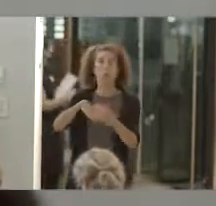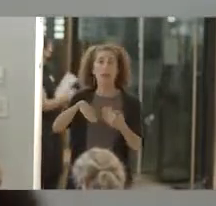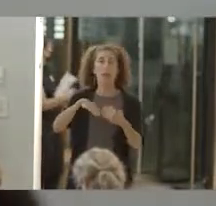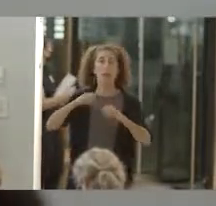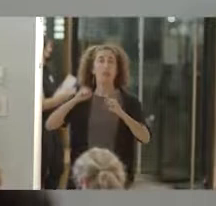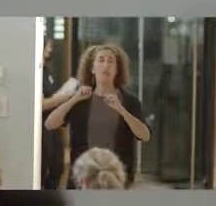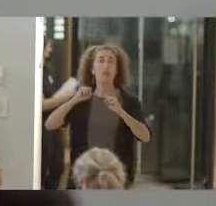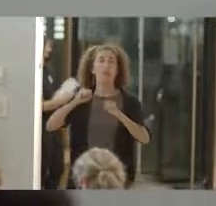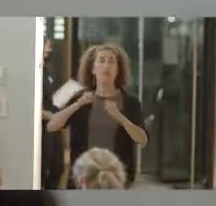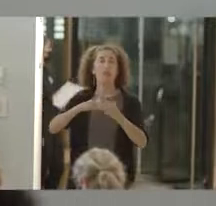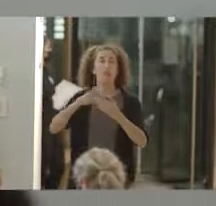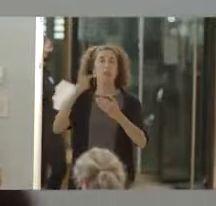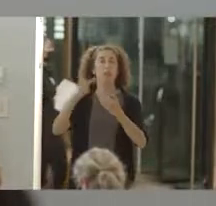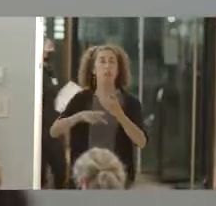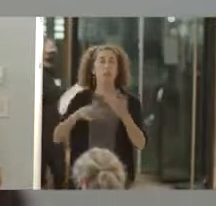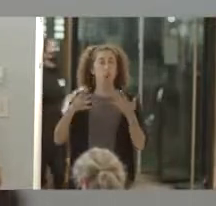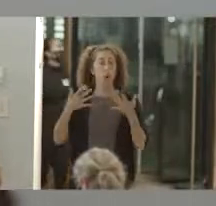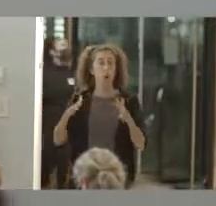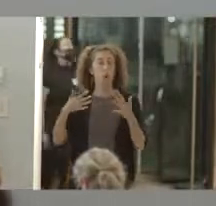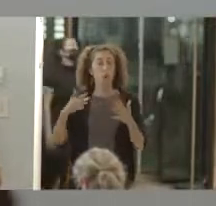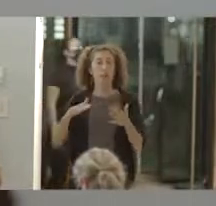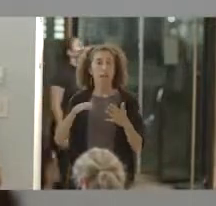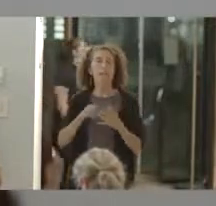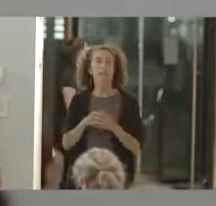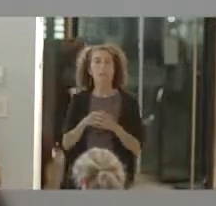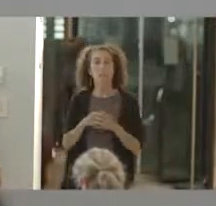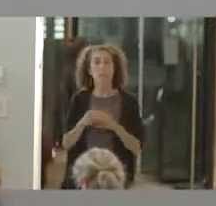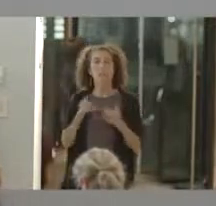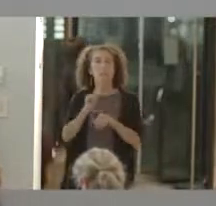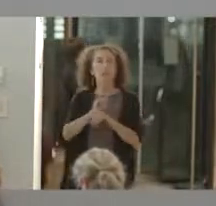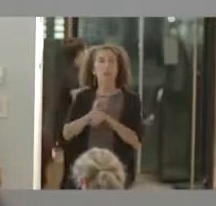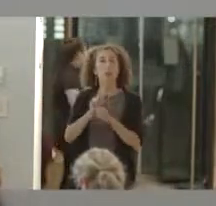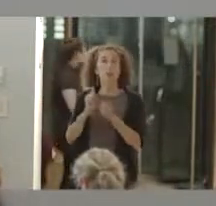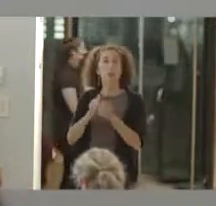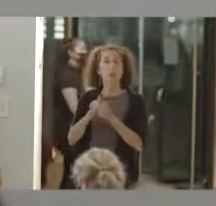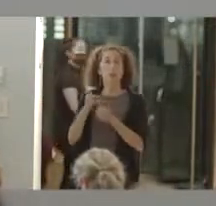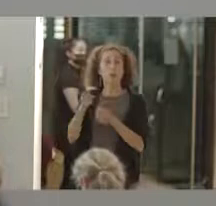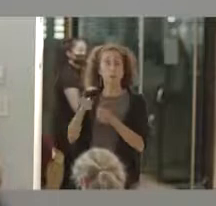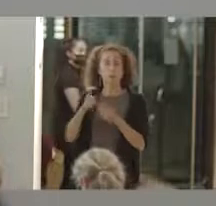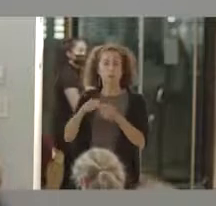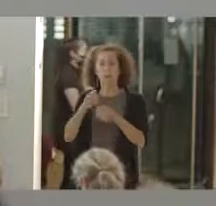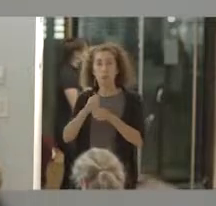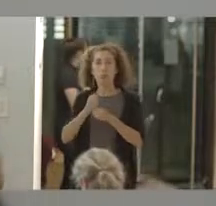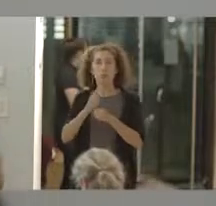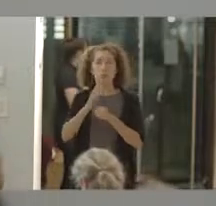working in close coordination with them, in close collaboration with them, to make sure that our standards and our criteria and our